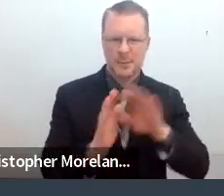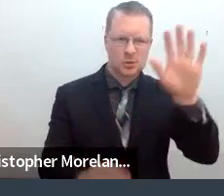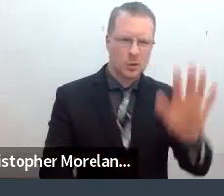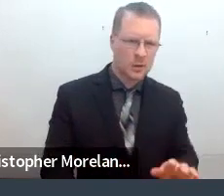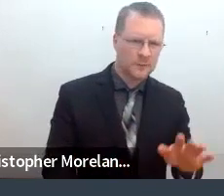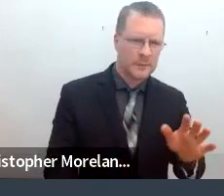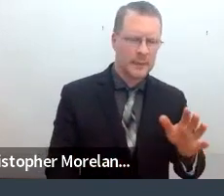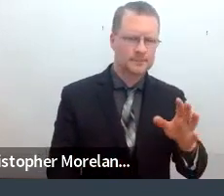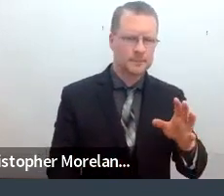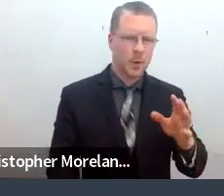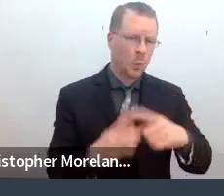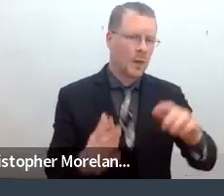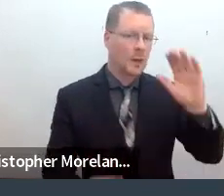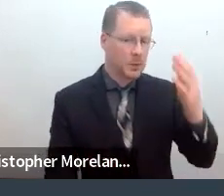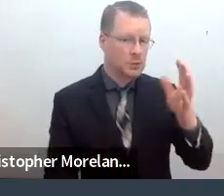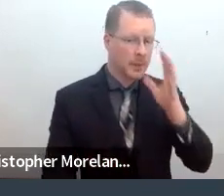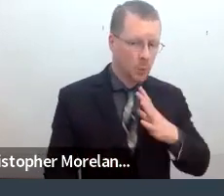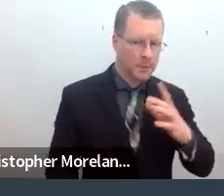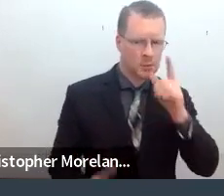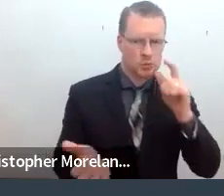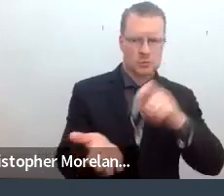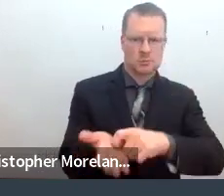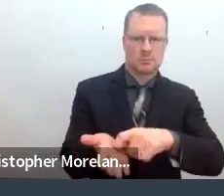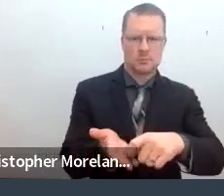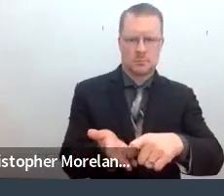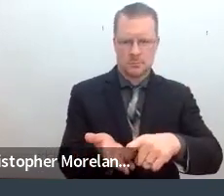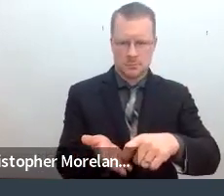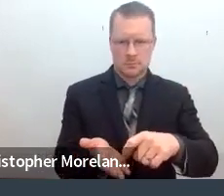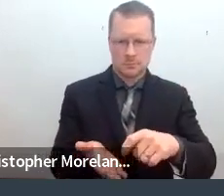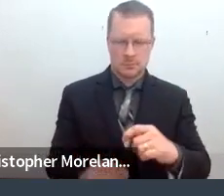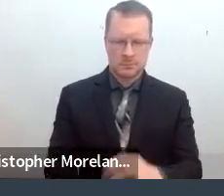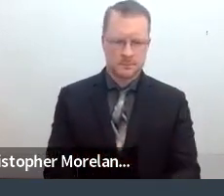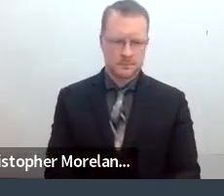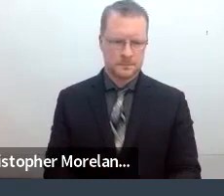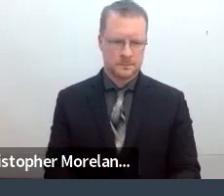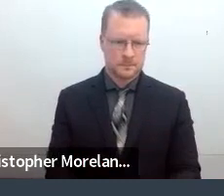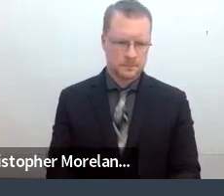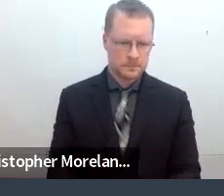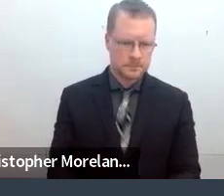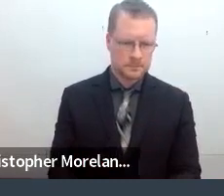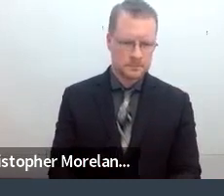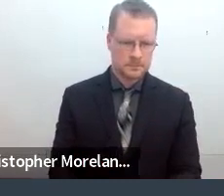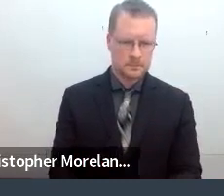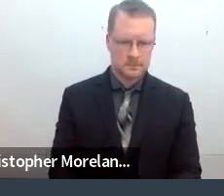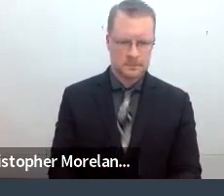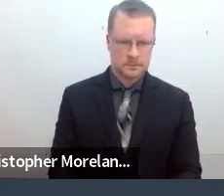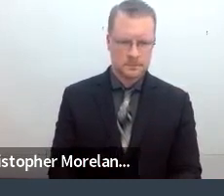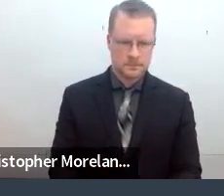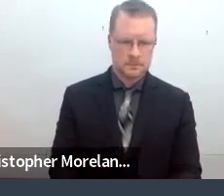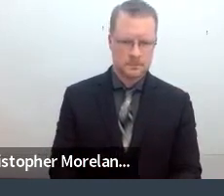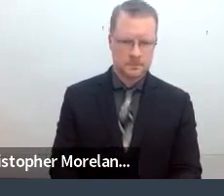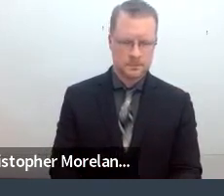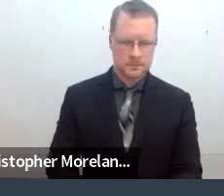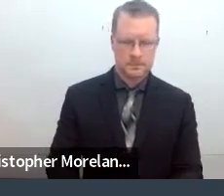Medicine. And on the left, there's an abstract image of an individual writing on a